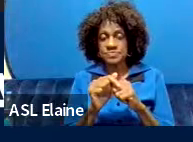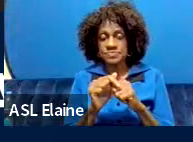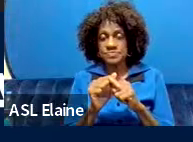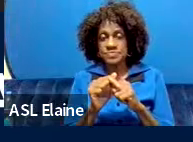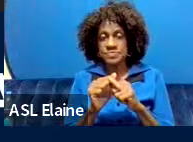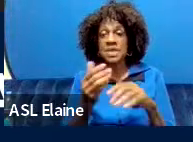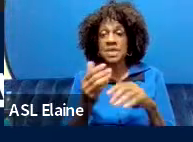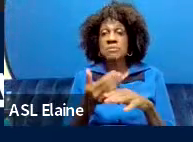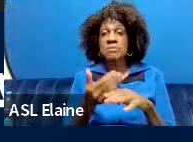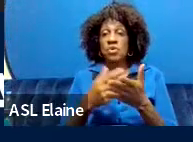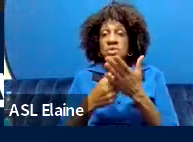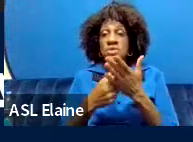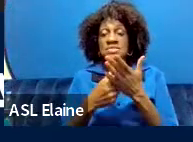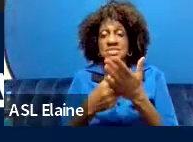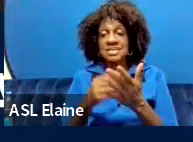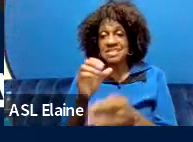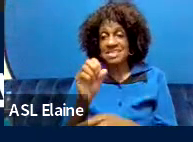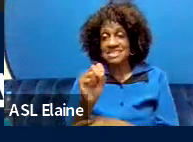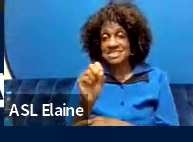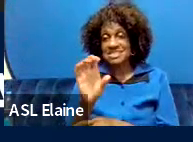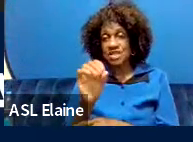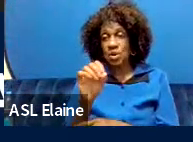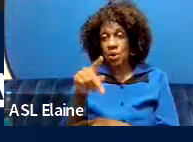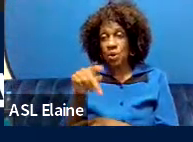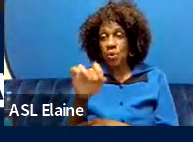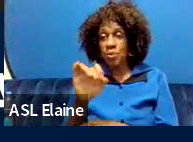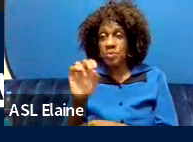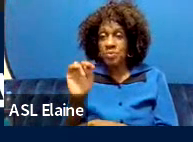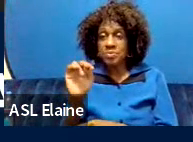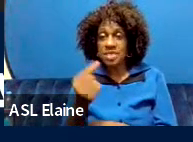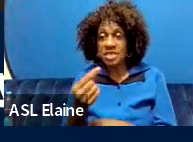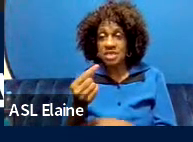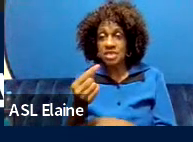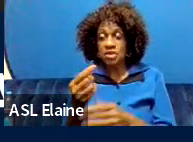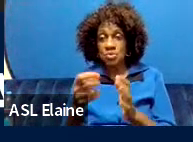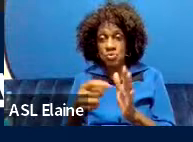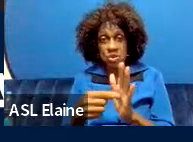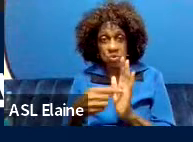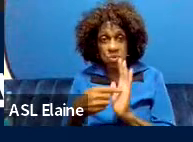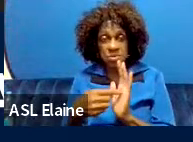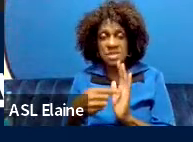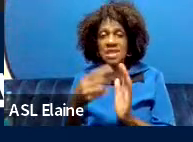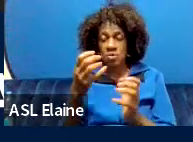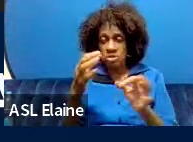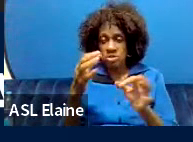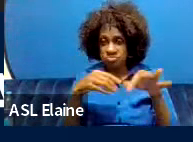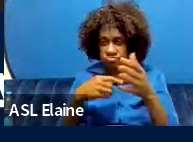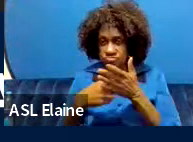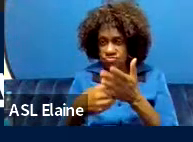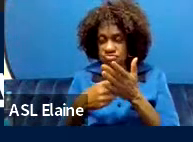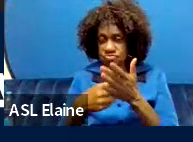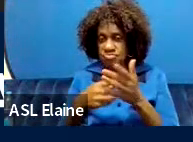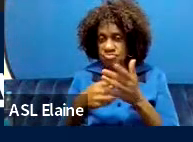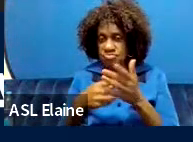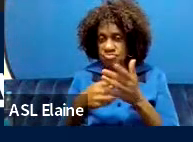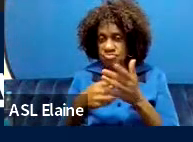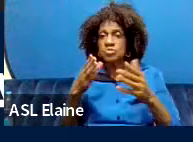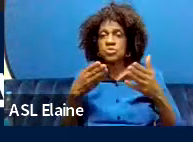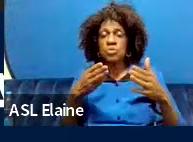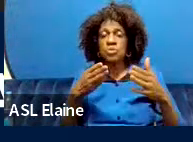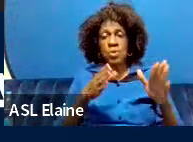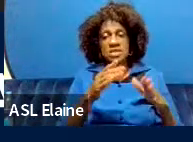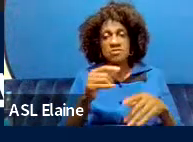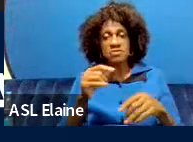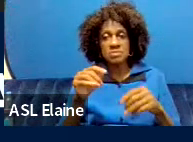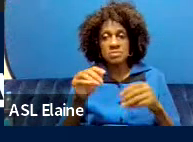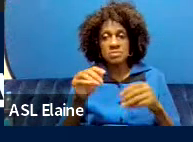Before we discuss the scoping requirements with International Symbol of Accessibility, I want to spend a moment discussing alternatives to the sign, which is